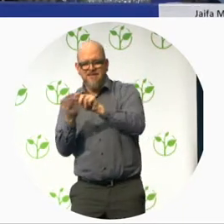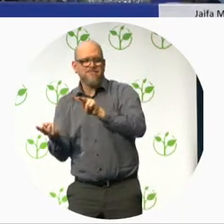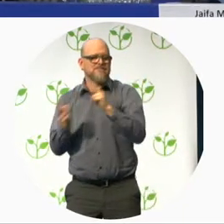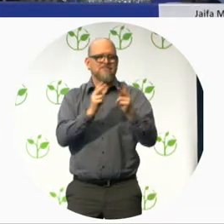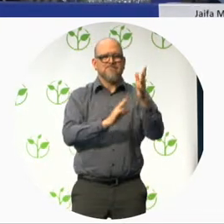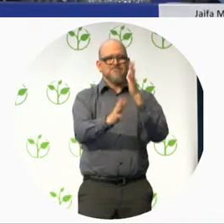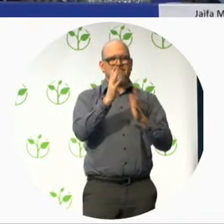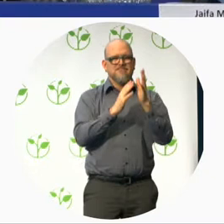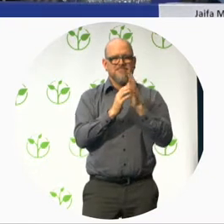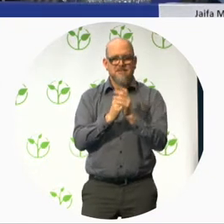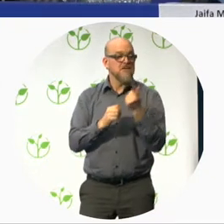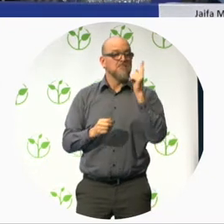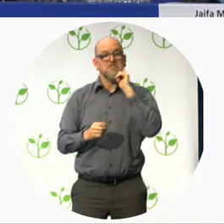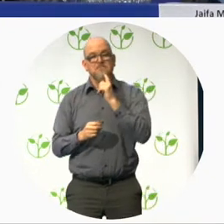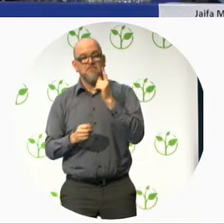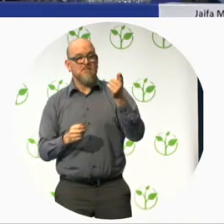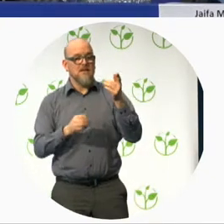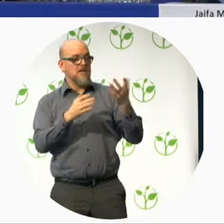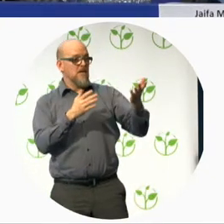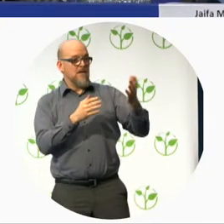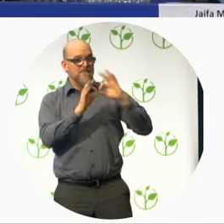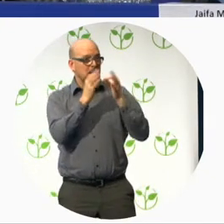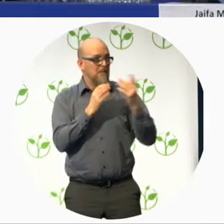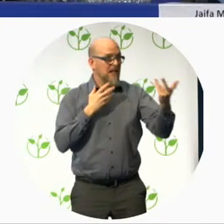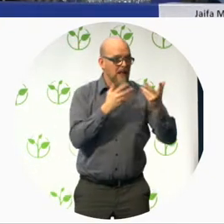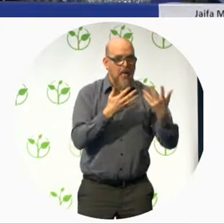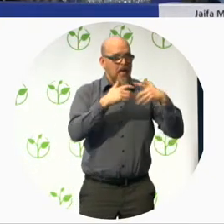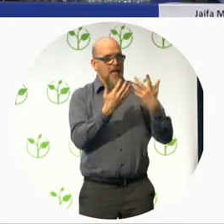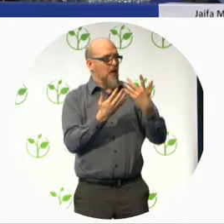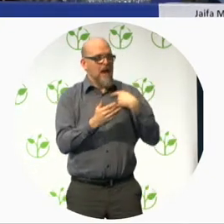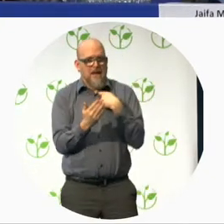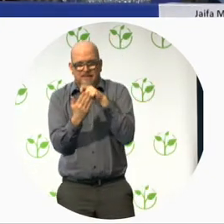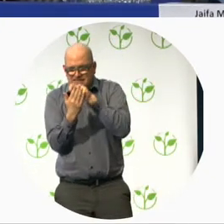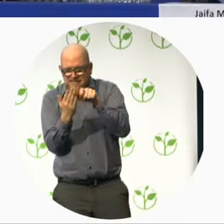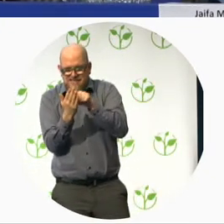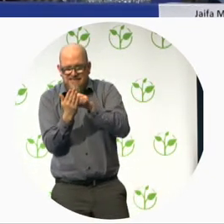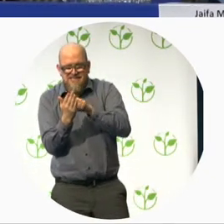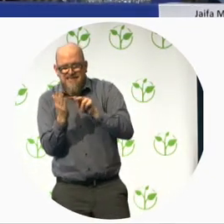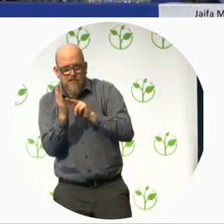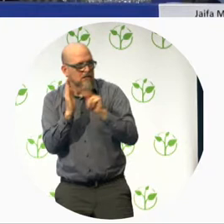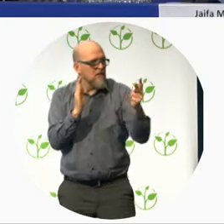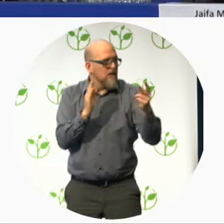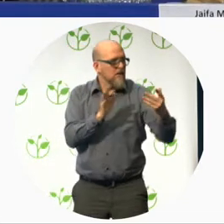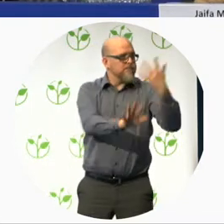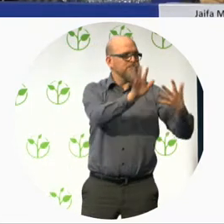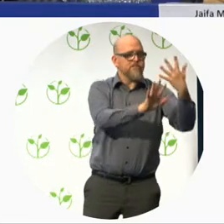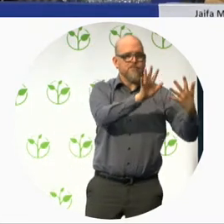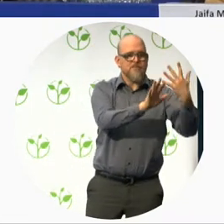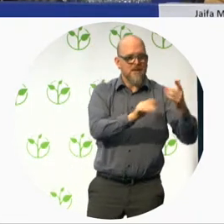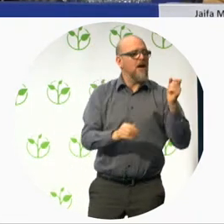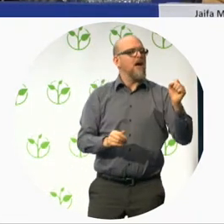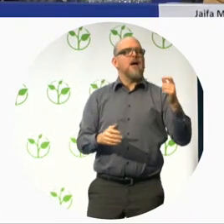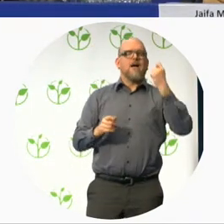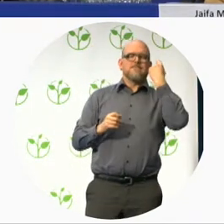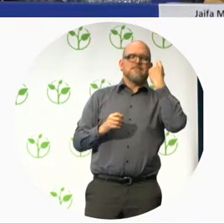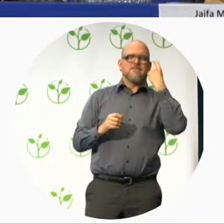person, can text right on that app and translate that into a sign language that is understood